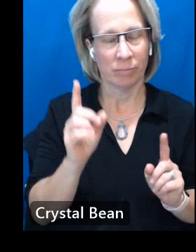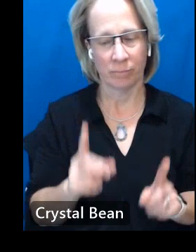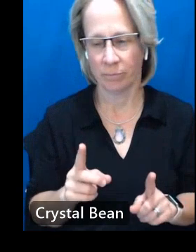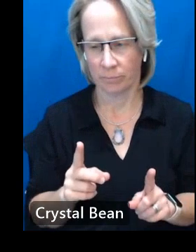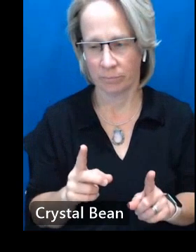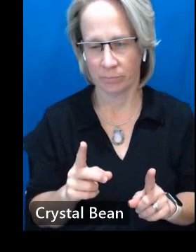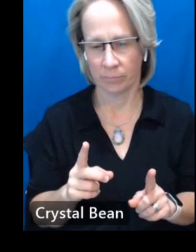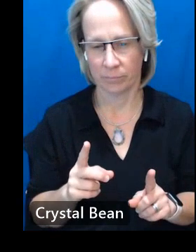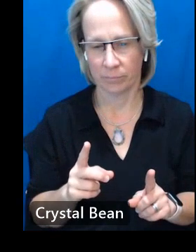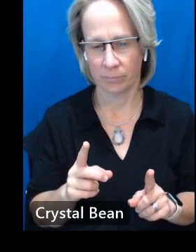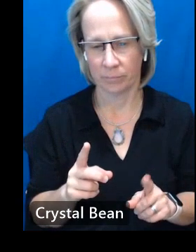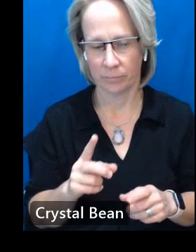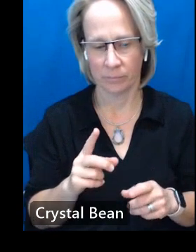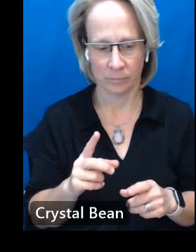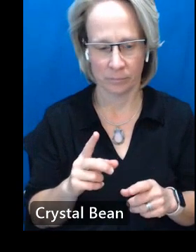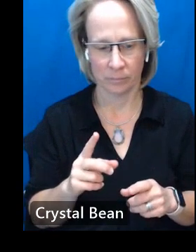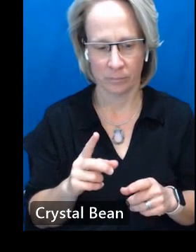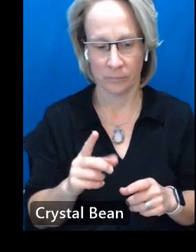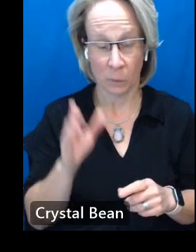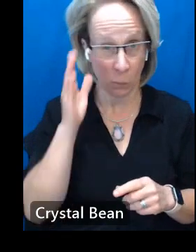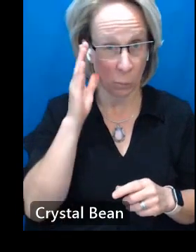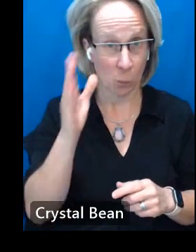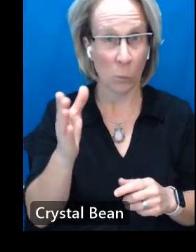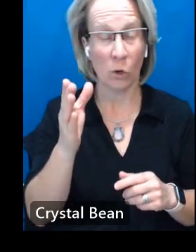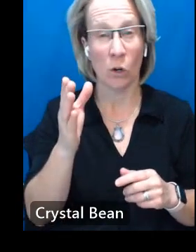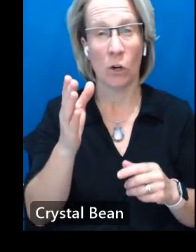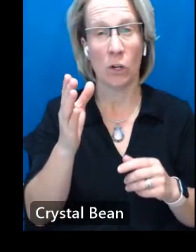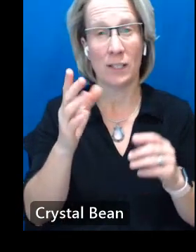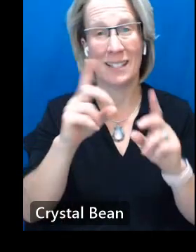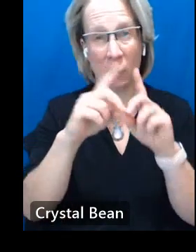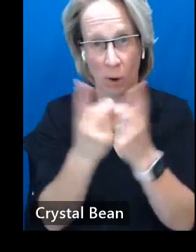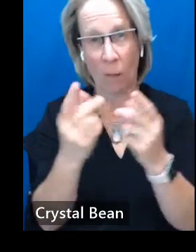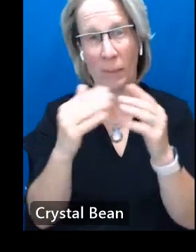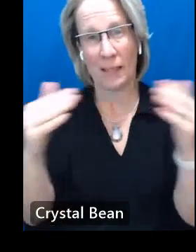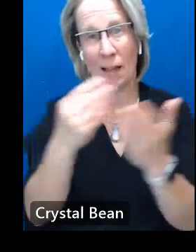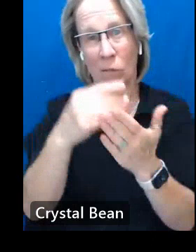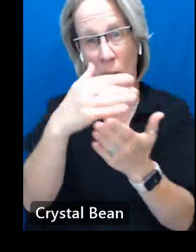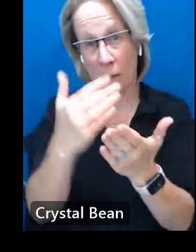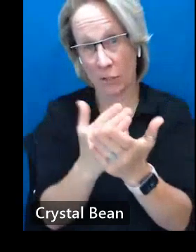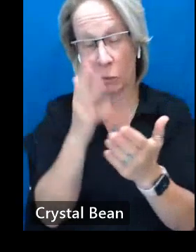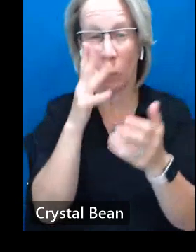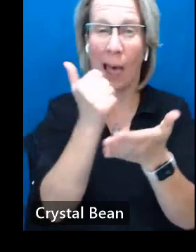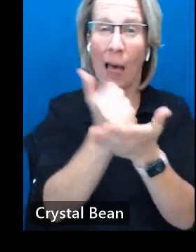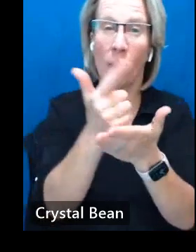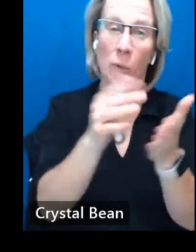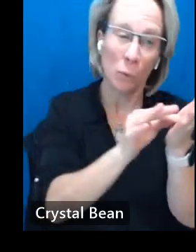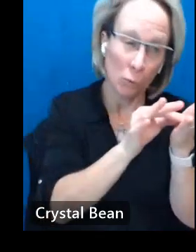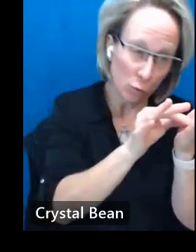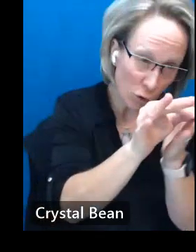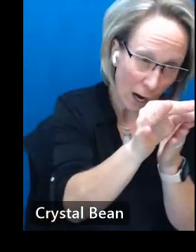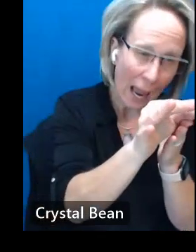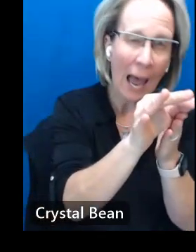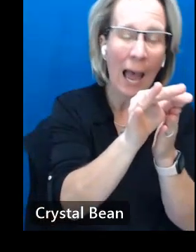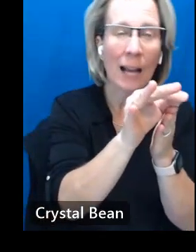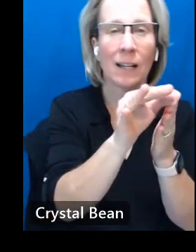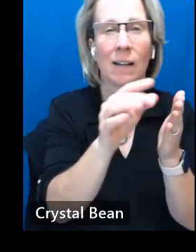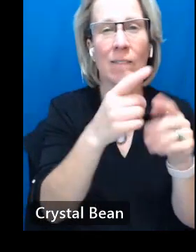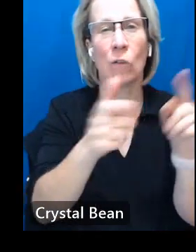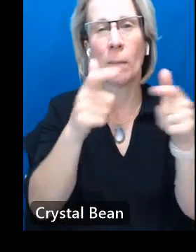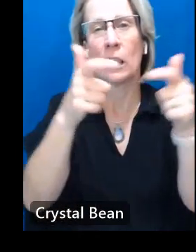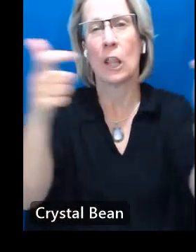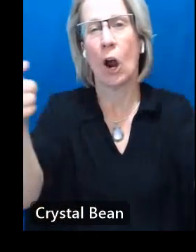Would department level budgets be helpful for tracking multiple projects from large federal funds grants? Or do you recommend a